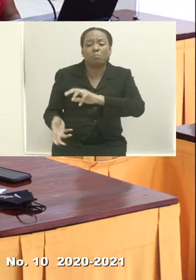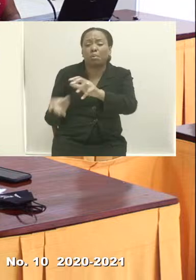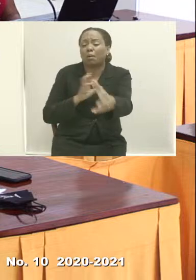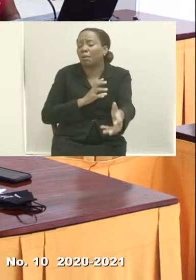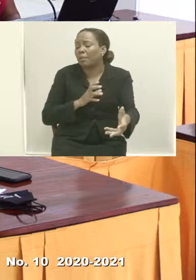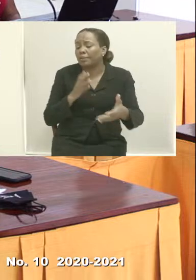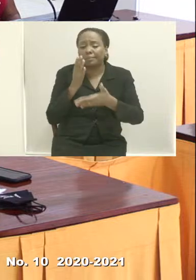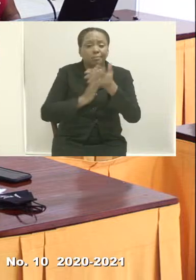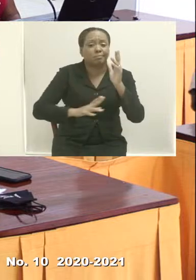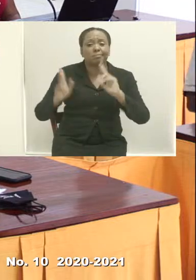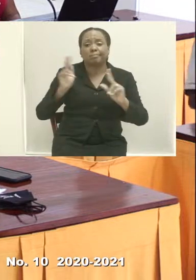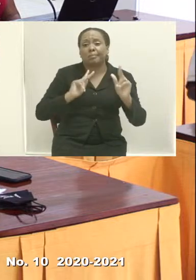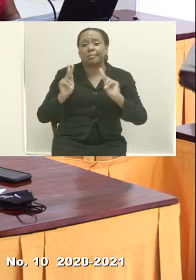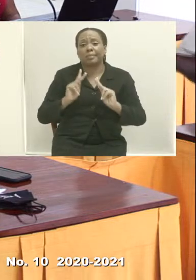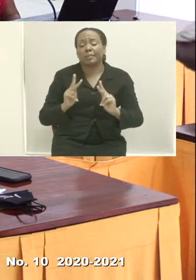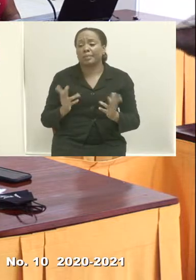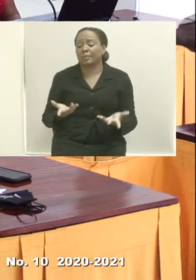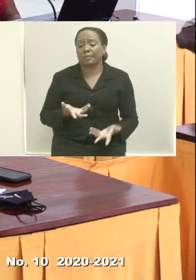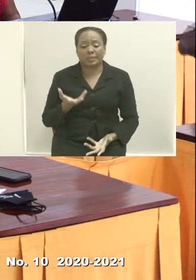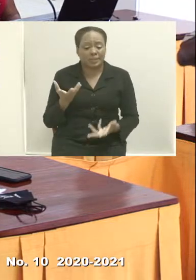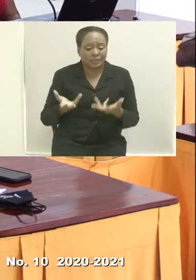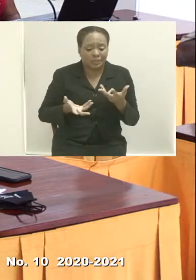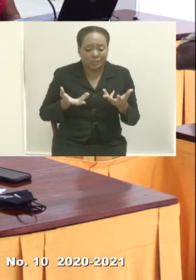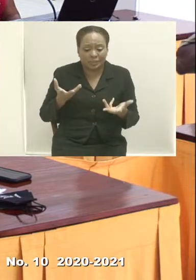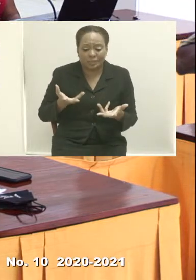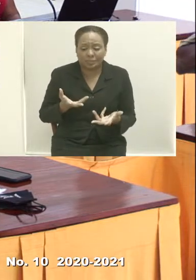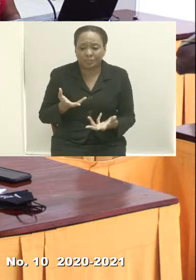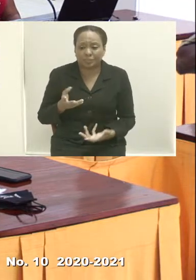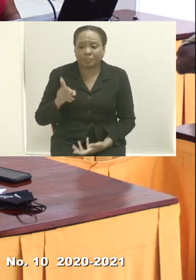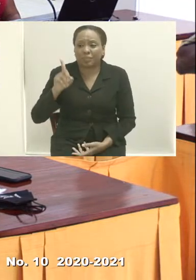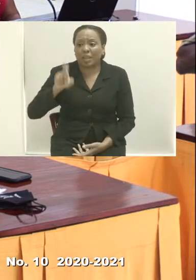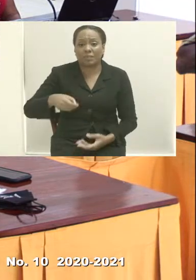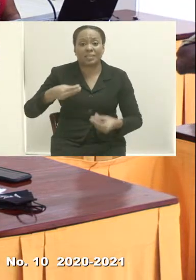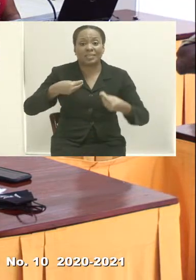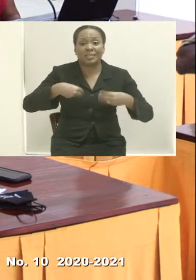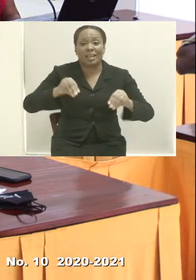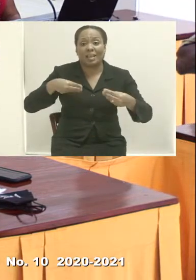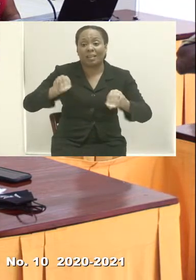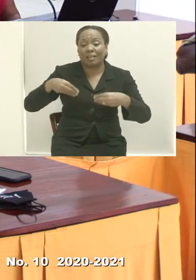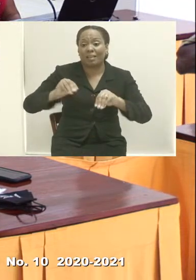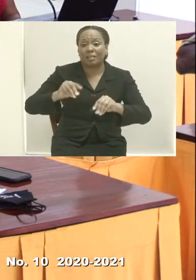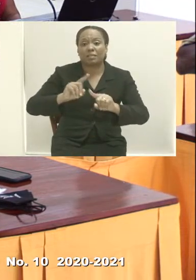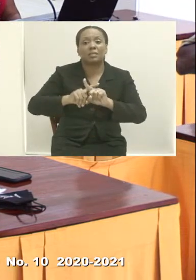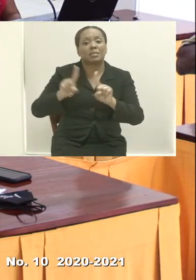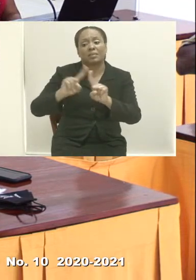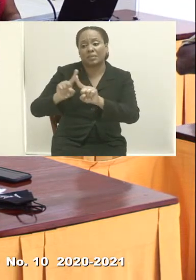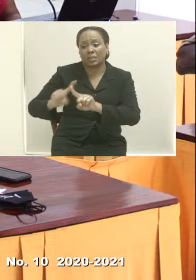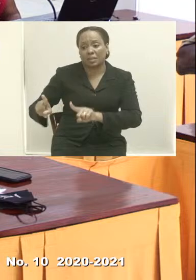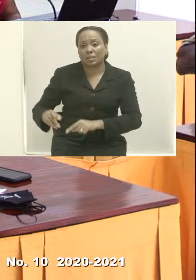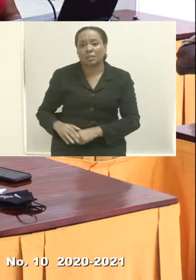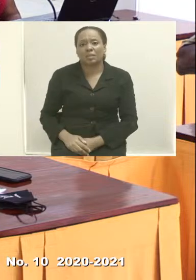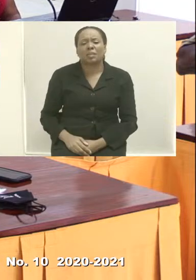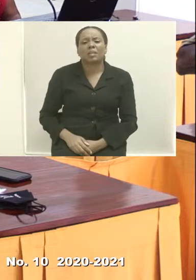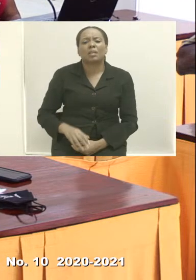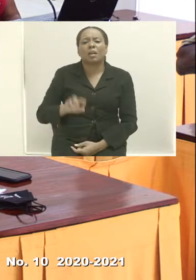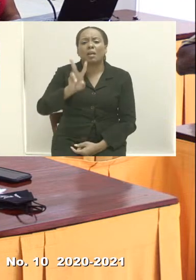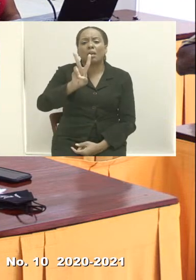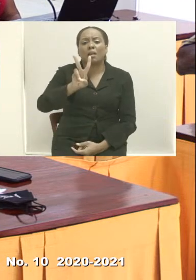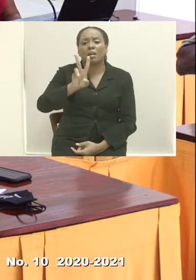to find an existence by way of vending. Now, ma'am, we have to legitimize this business of vending. We have